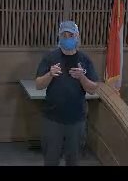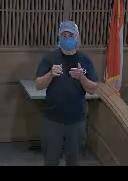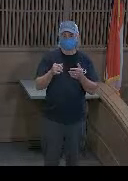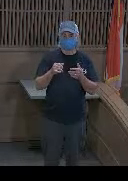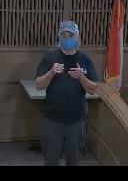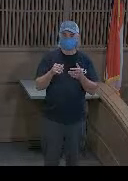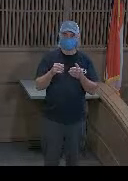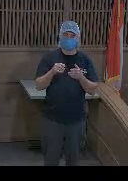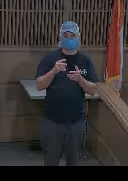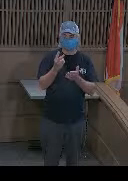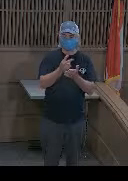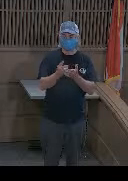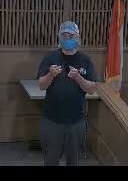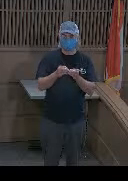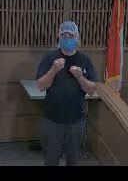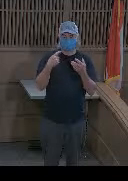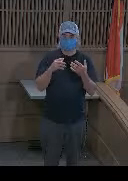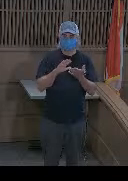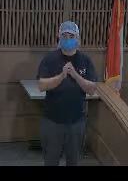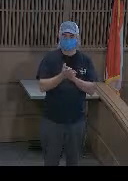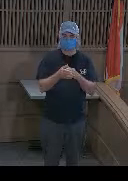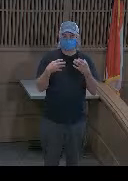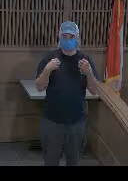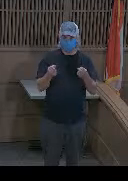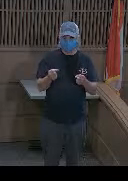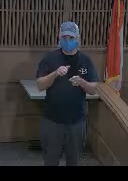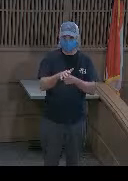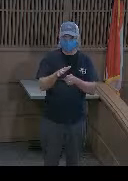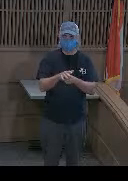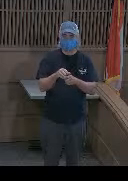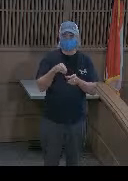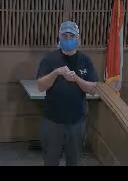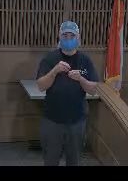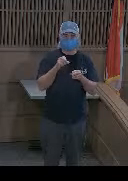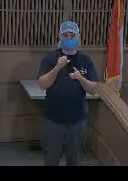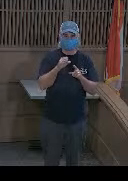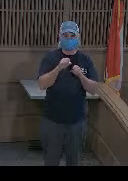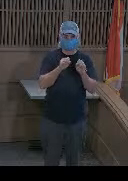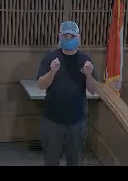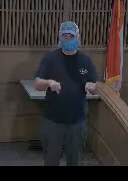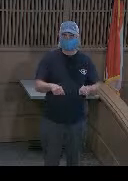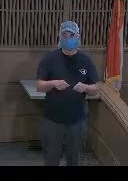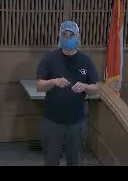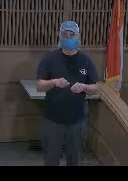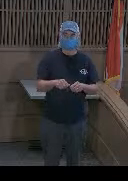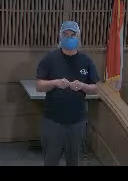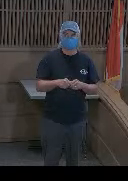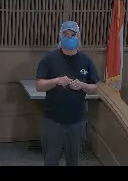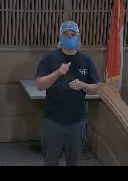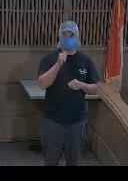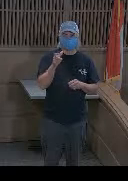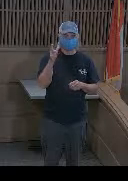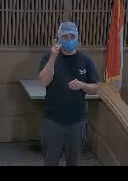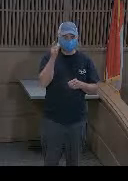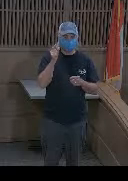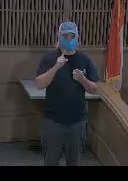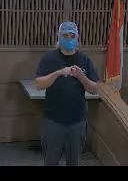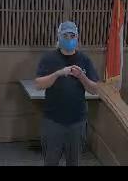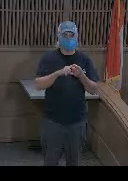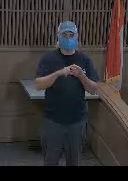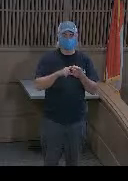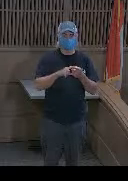Please look up the real facts and find out true information, not what you're reading or being told from social